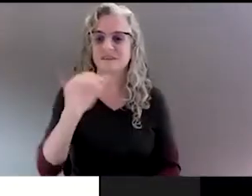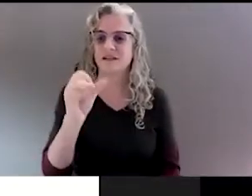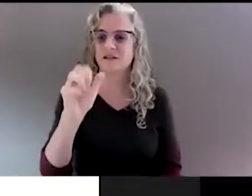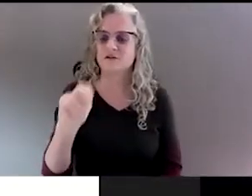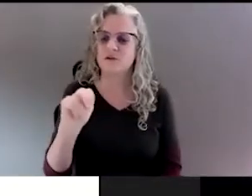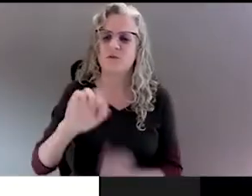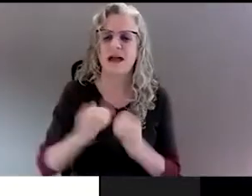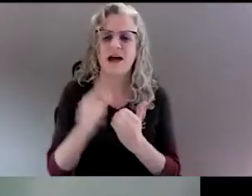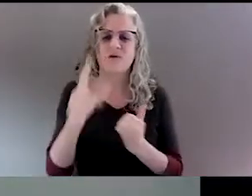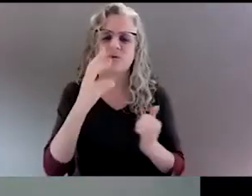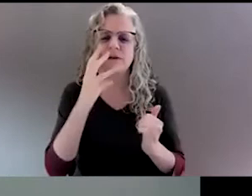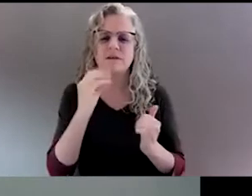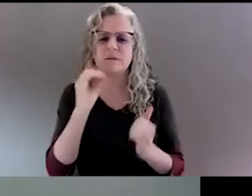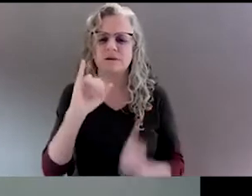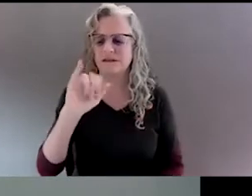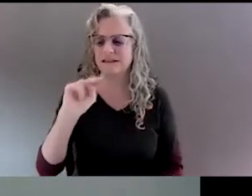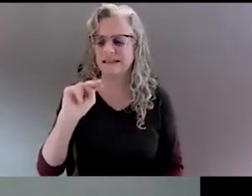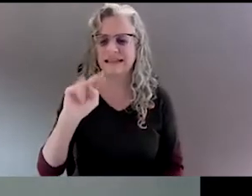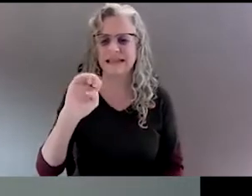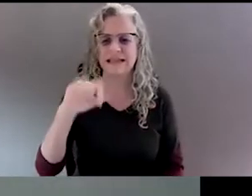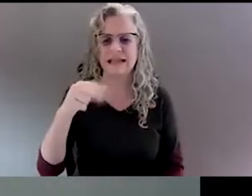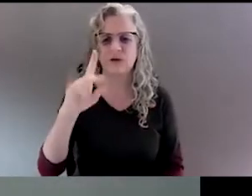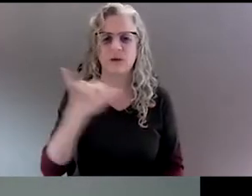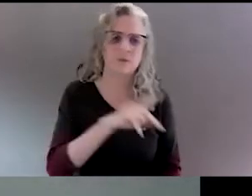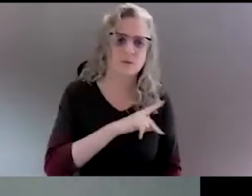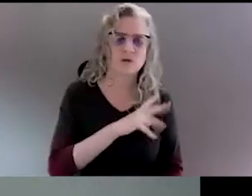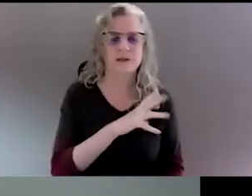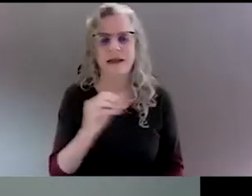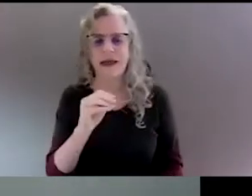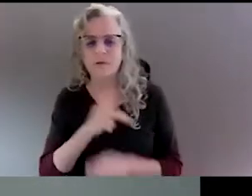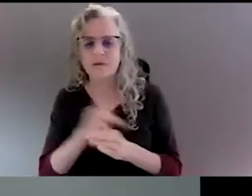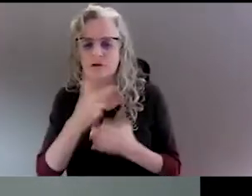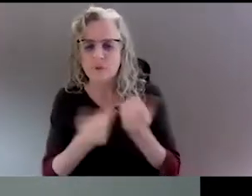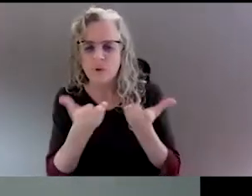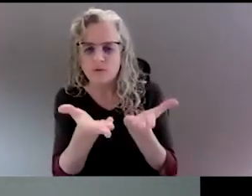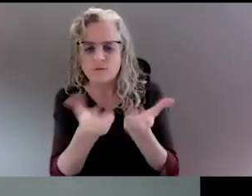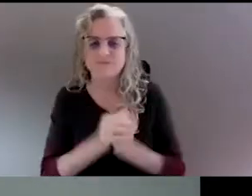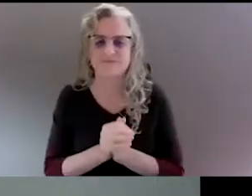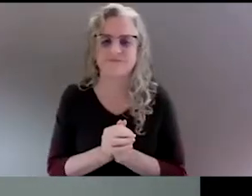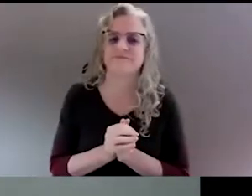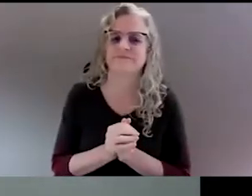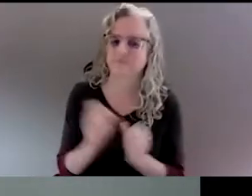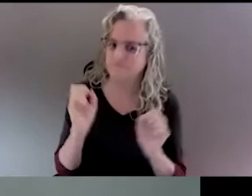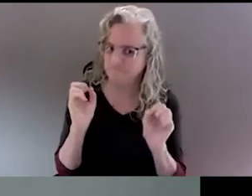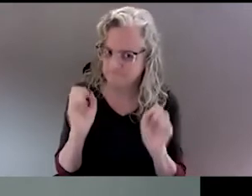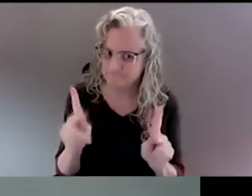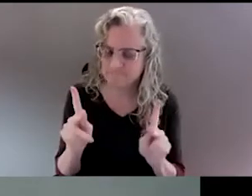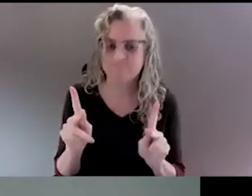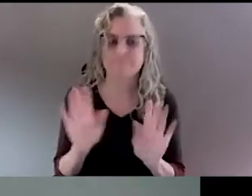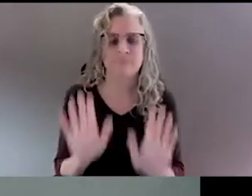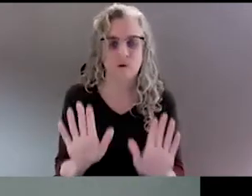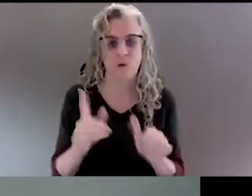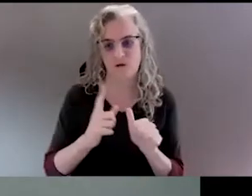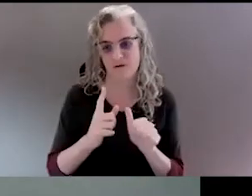Okay. So what I'd like to do again is to talk a